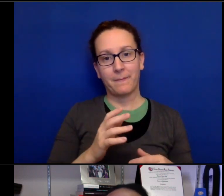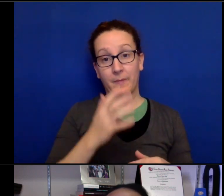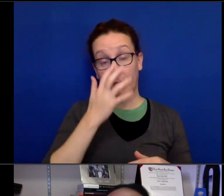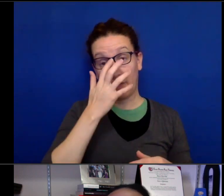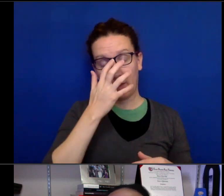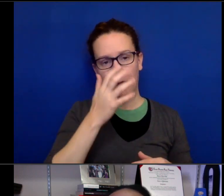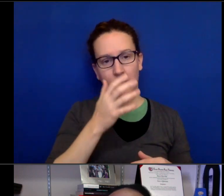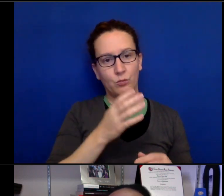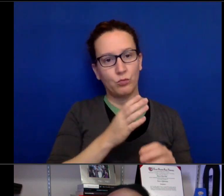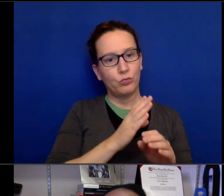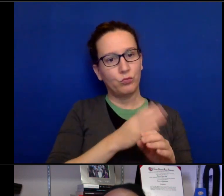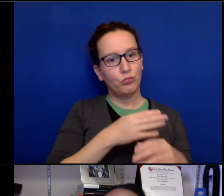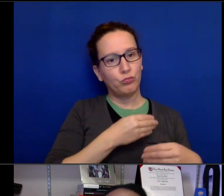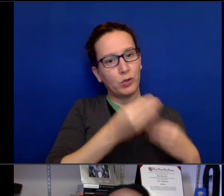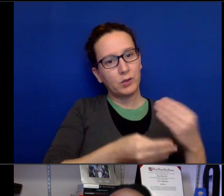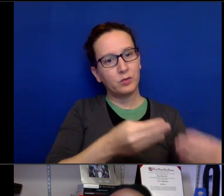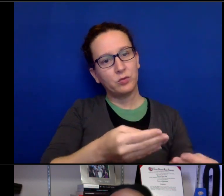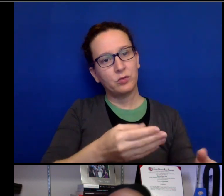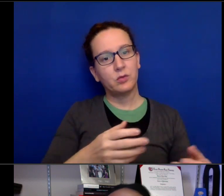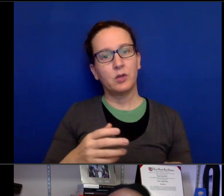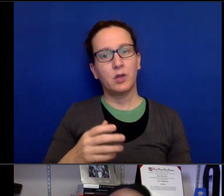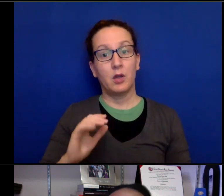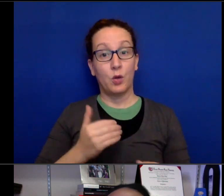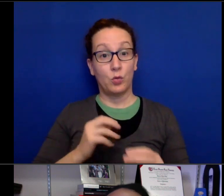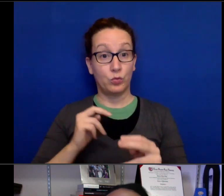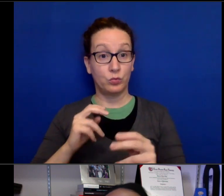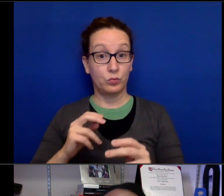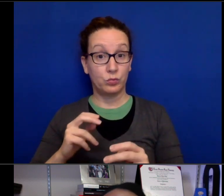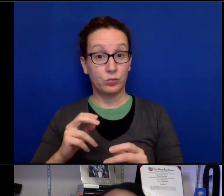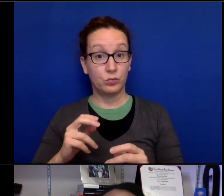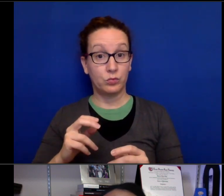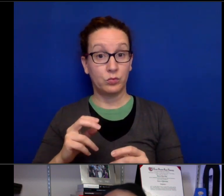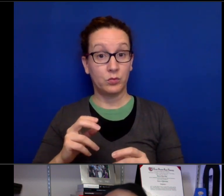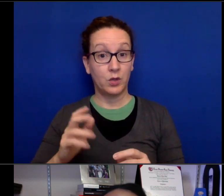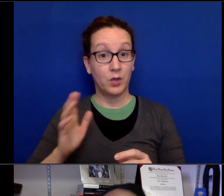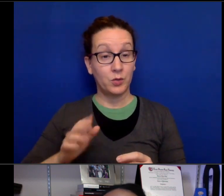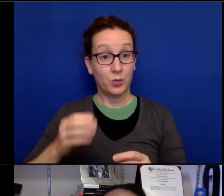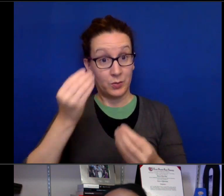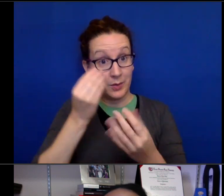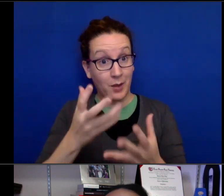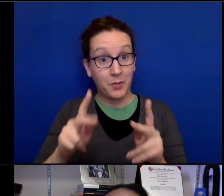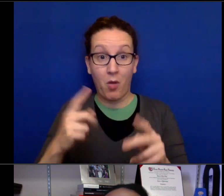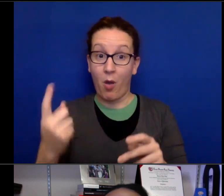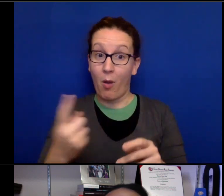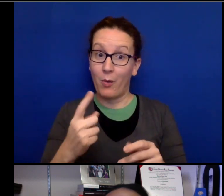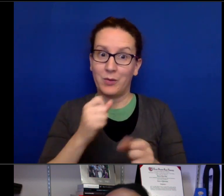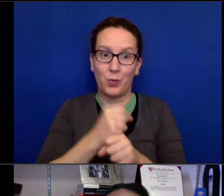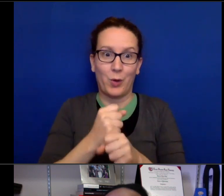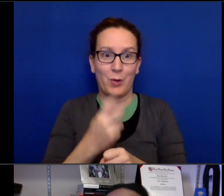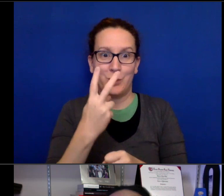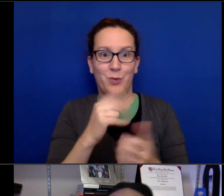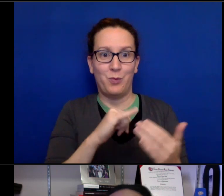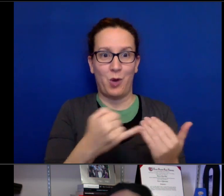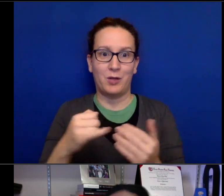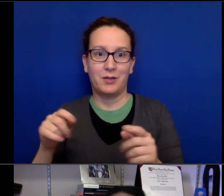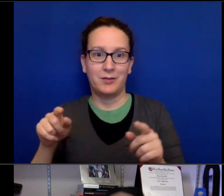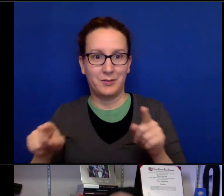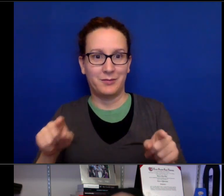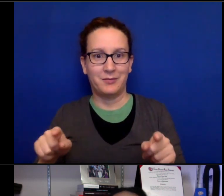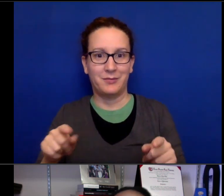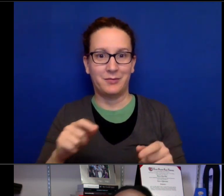our predecessors and pioneers. So Arvind Joshi used to tell people you should always be working on two projects, not just two